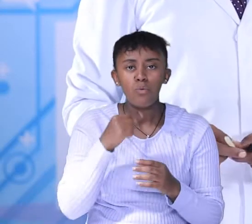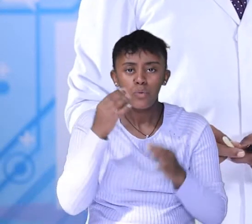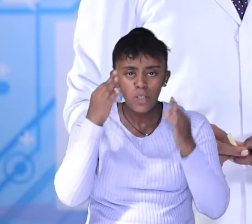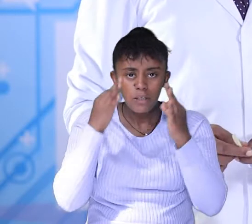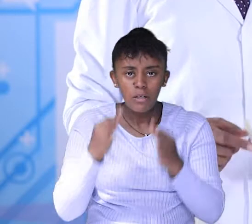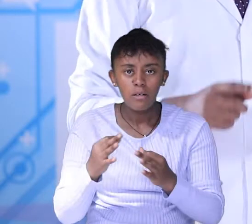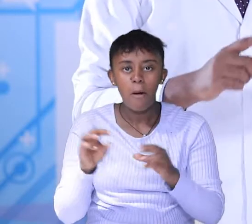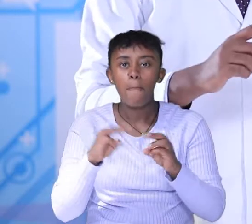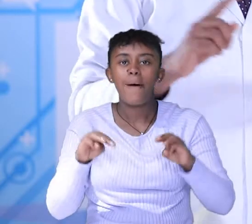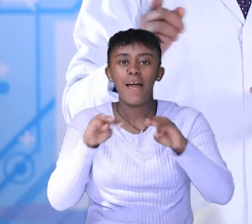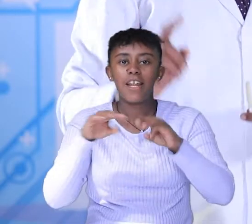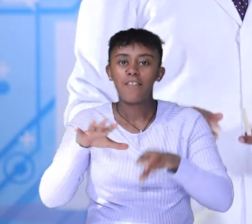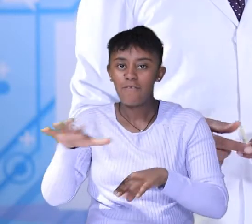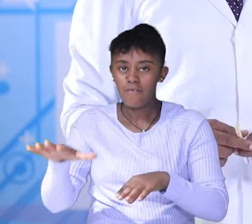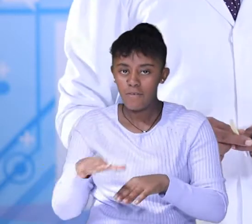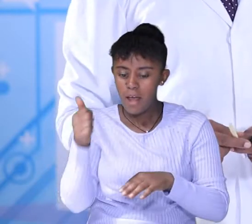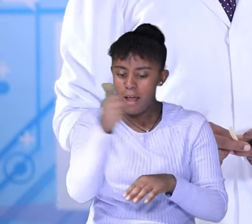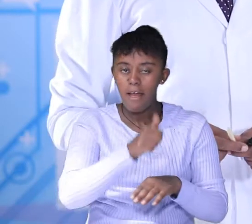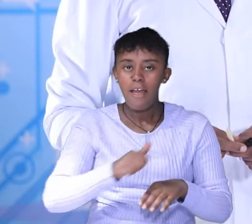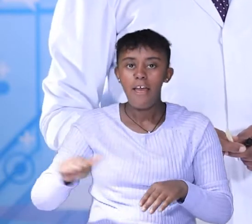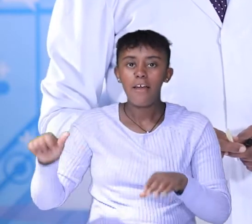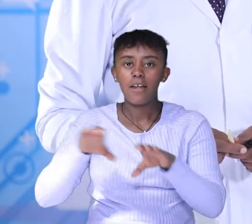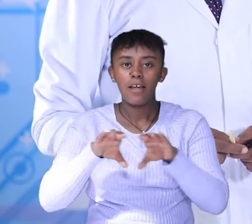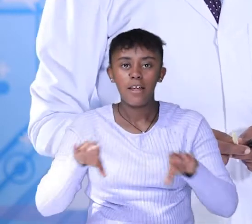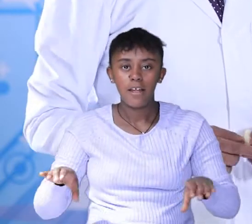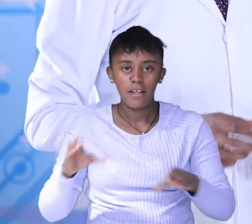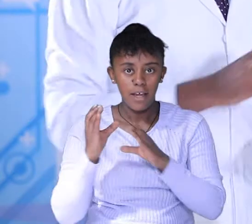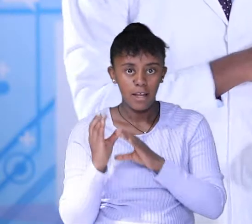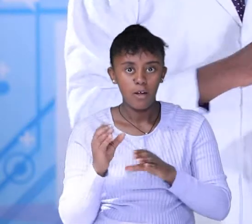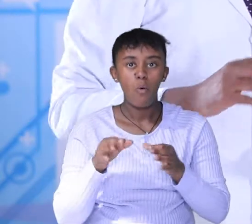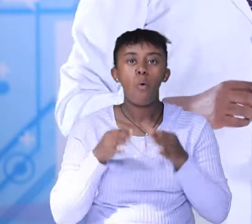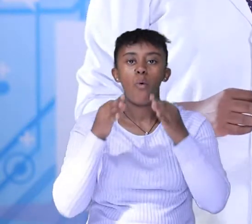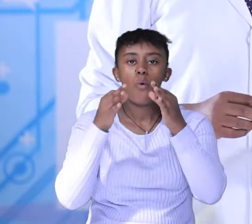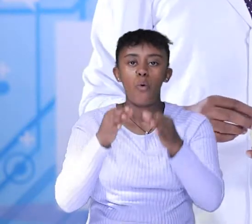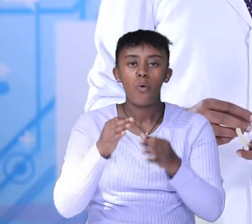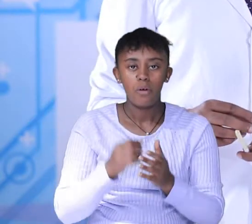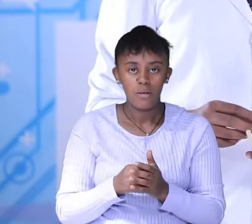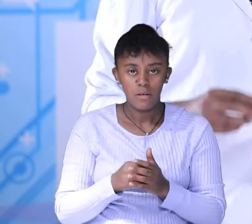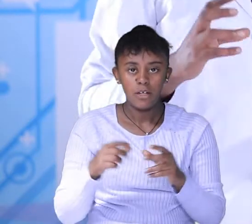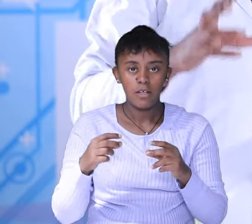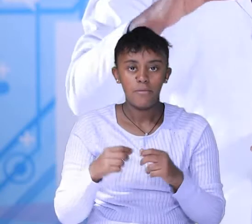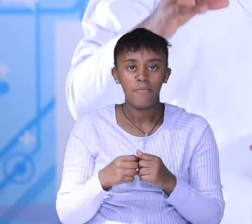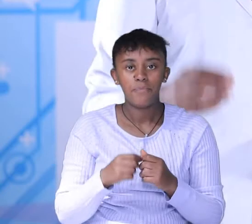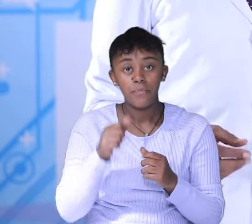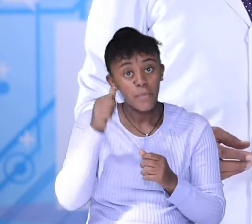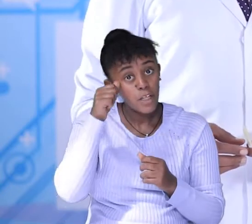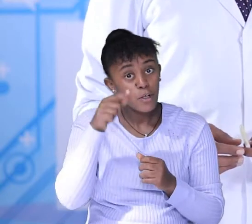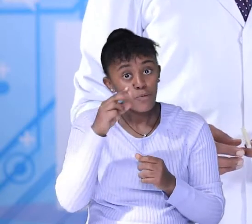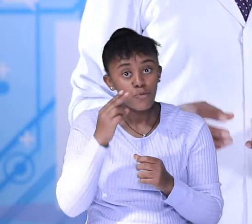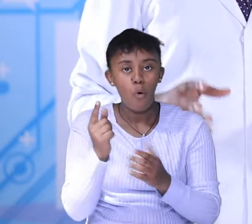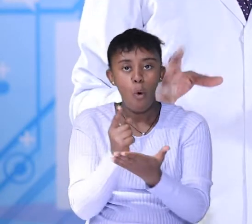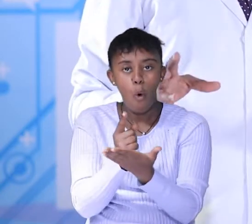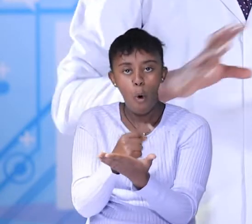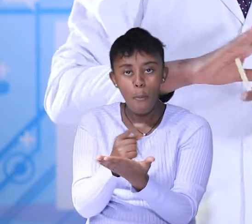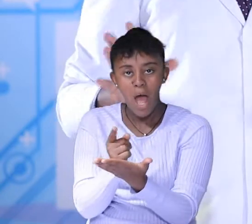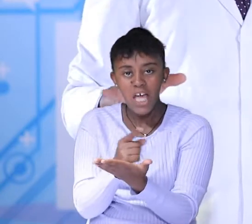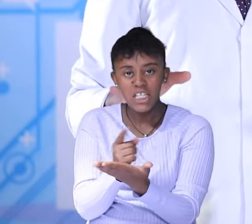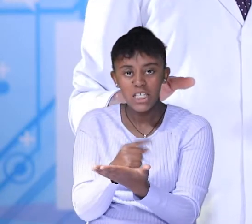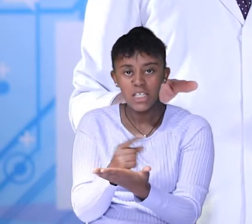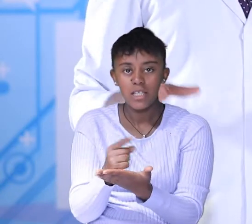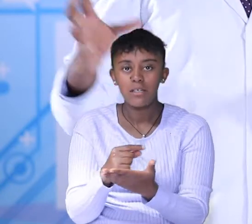the same direction. So in this case, theta is 0, since they are acting along the same direction. In this case, since they are